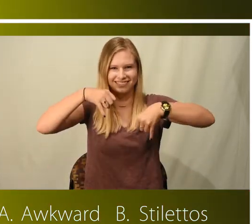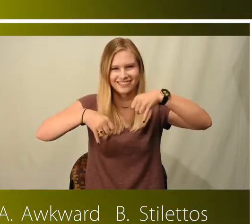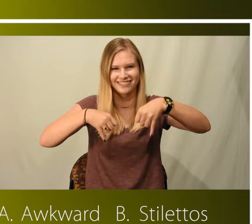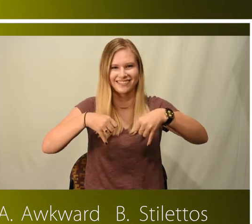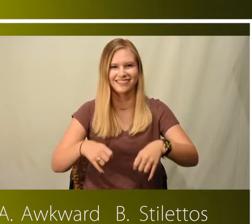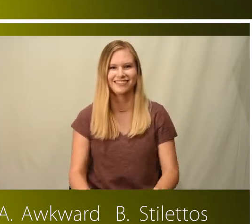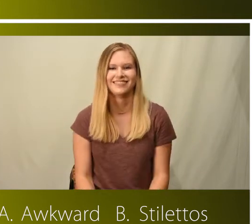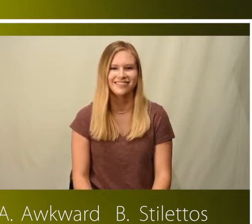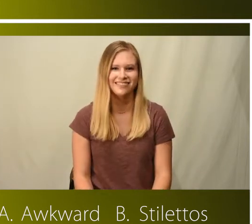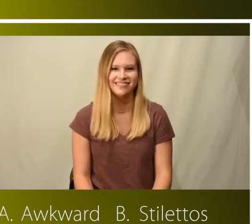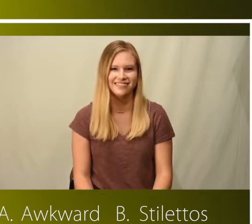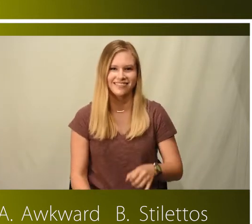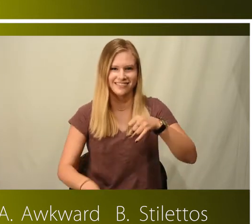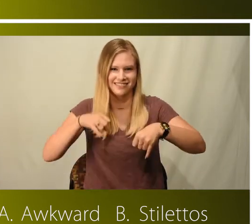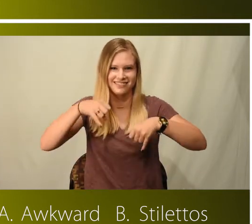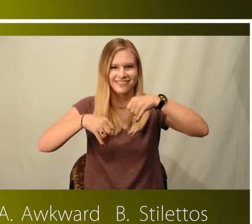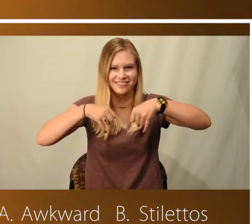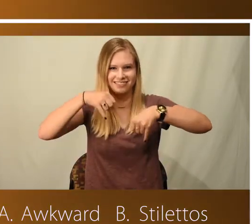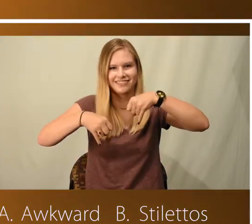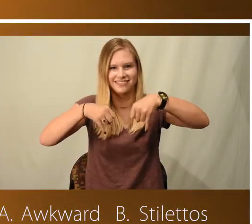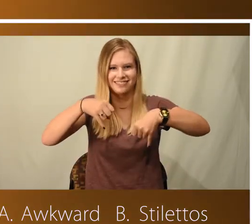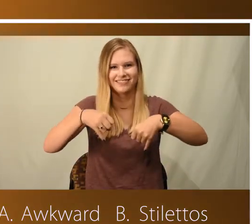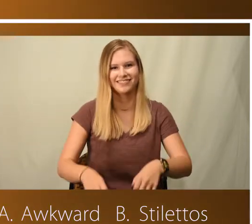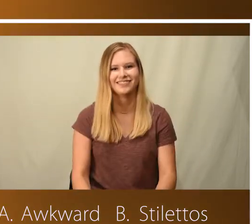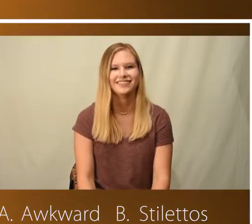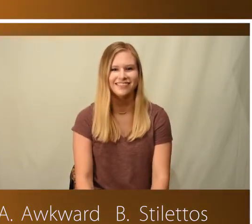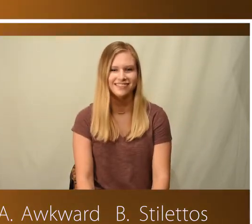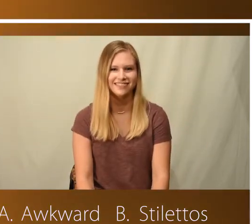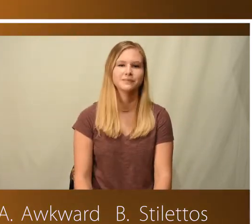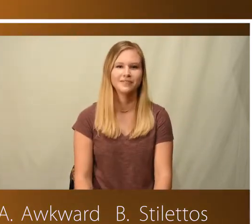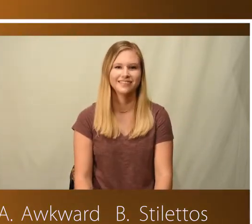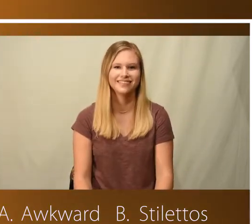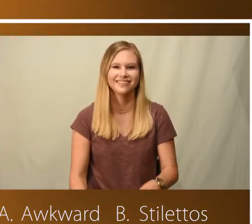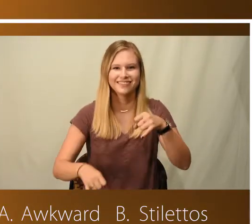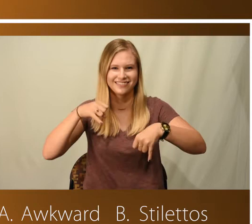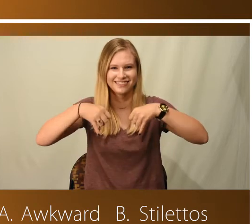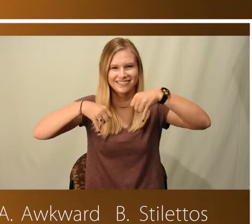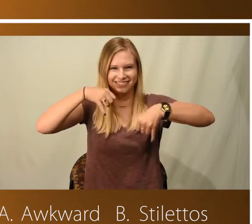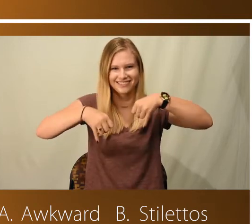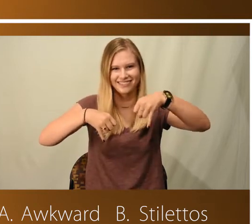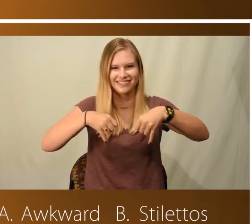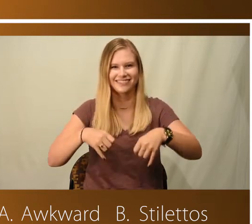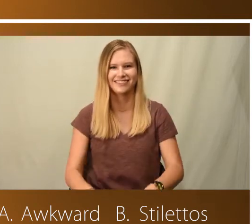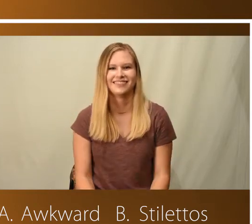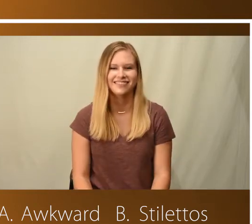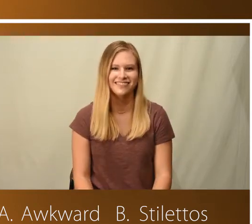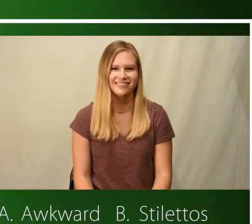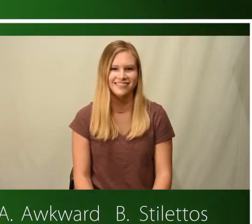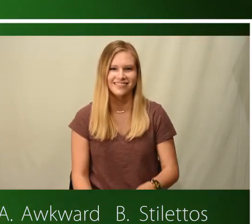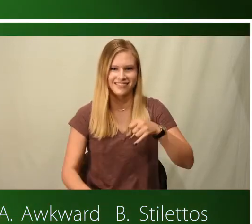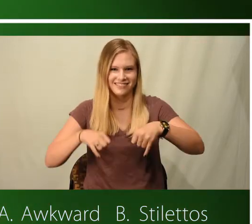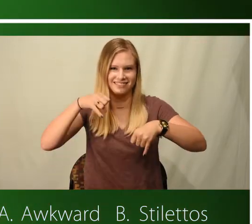Juju on that- I didn't even read it. I'm gonna go with juju on that beat simply because that sounds awesome. Whatever that is.